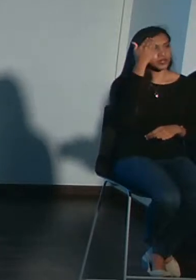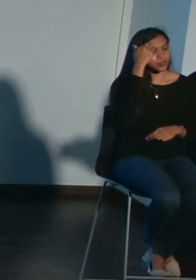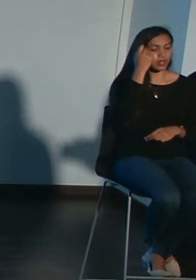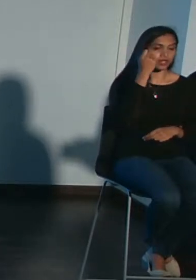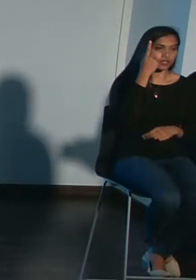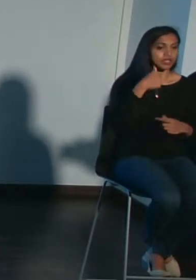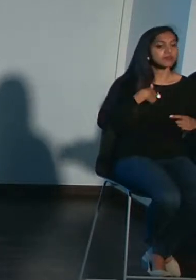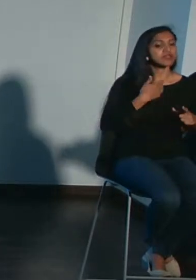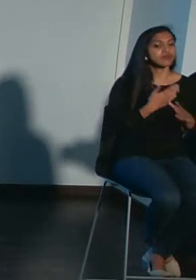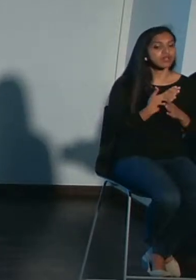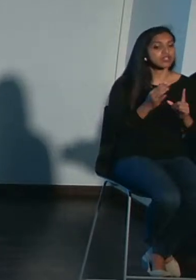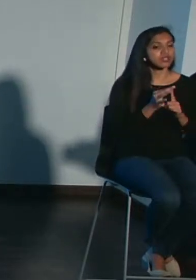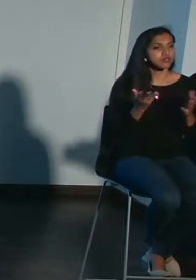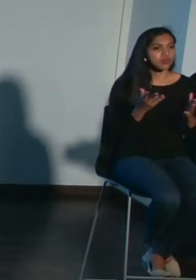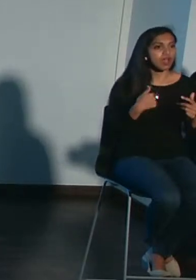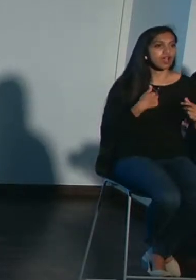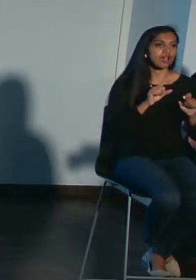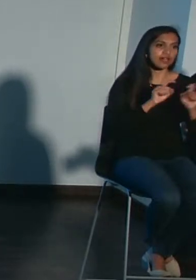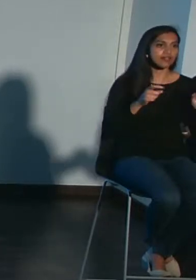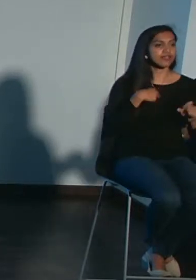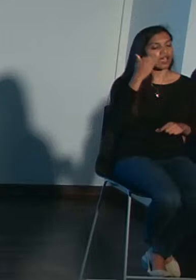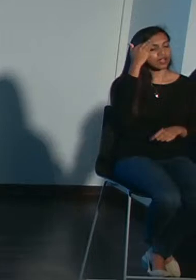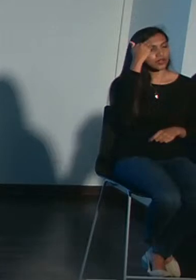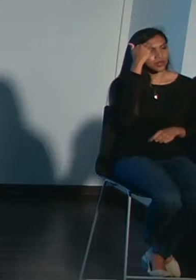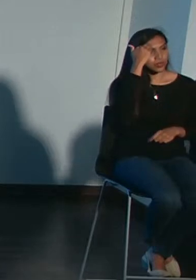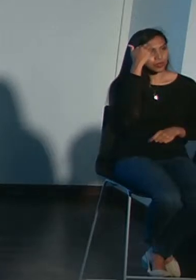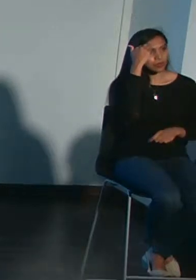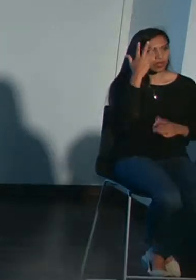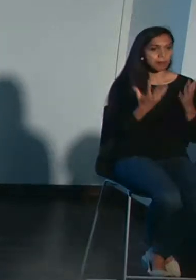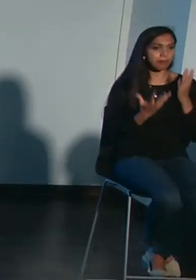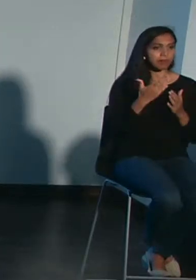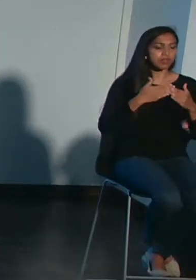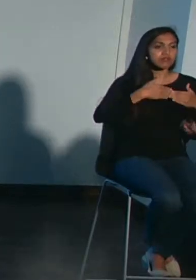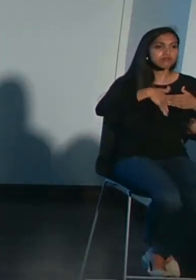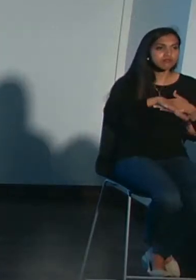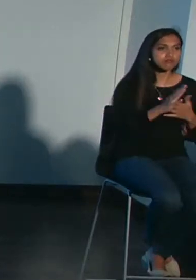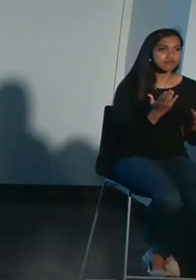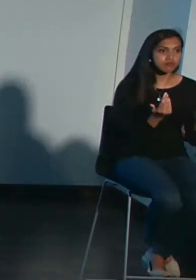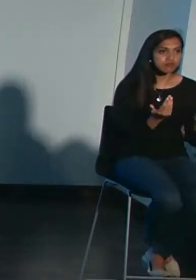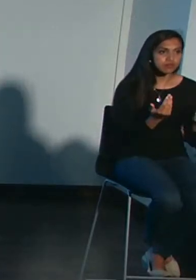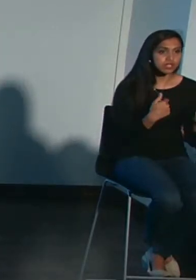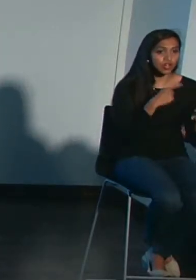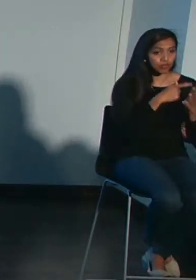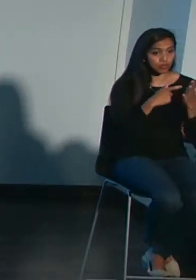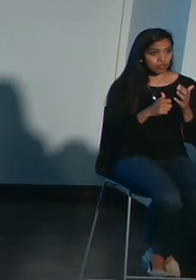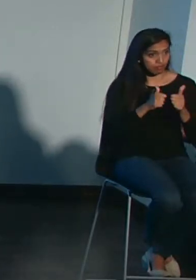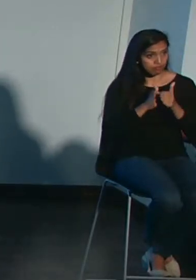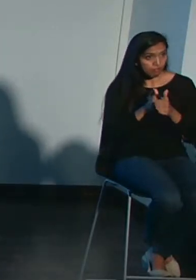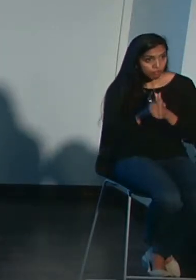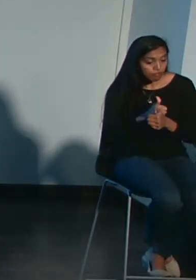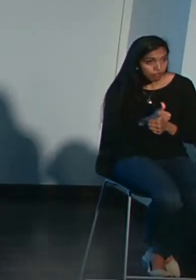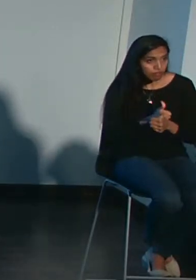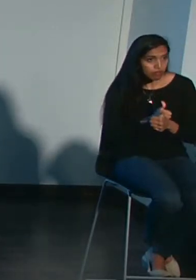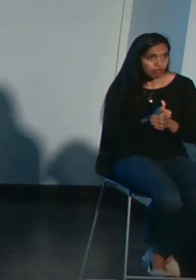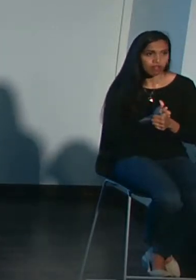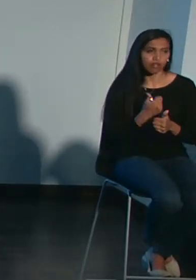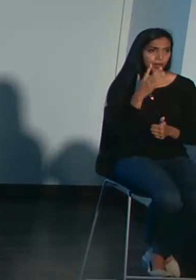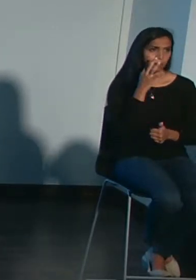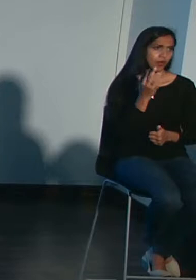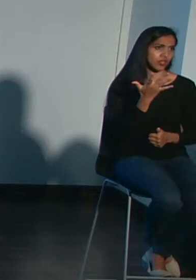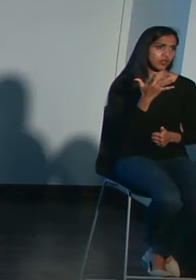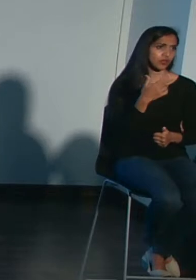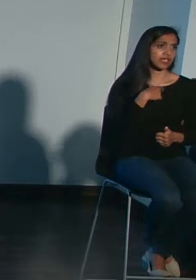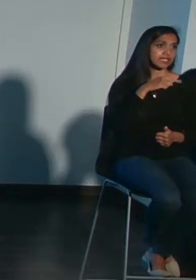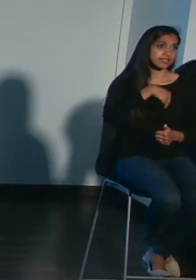don't fully, it's, I mean, and in the sense of articulation. But I mean, it's possible to do it. I